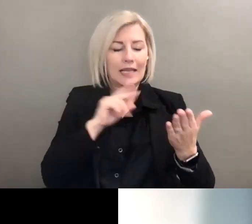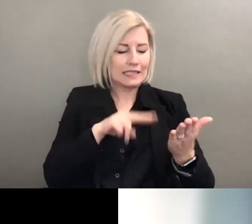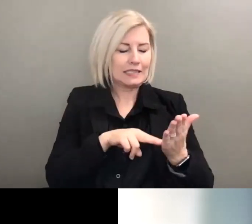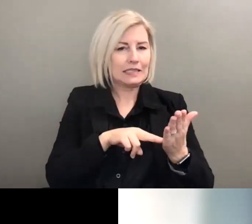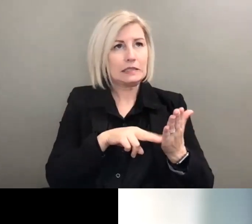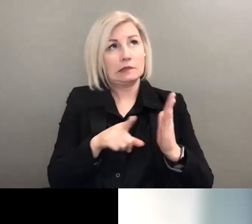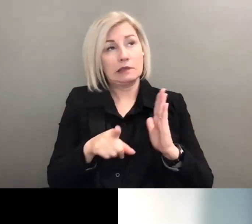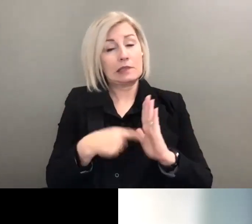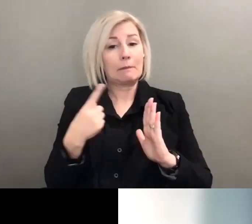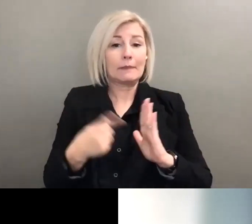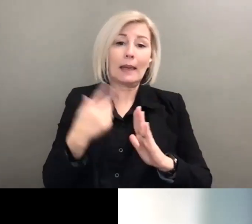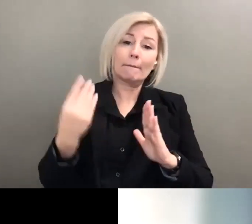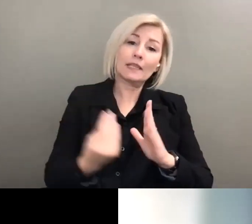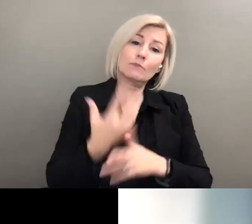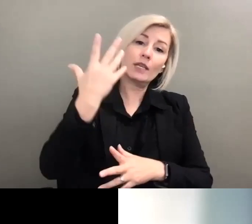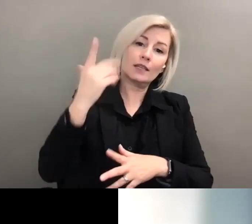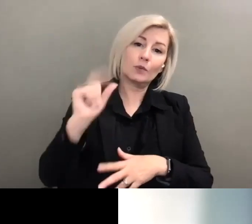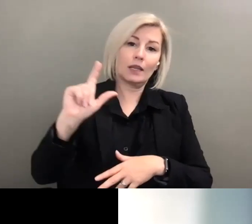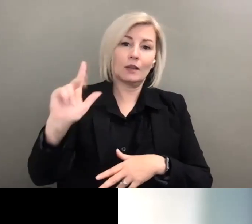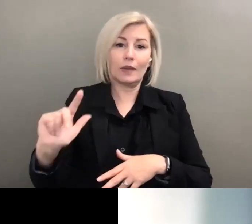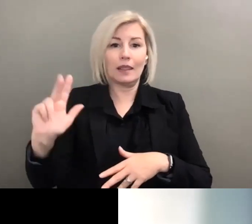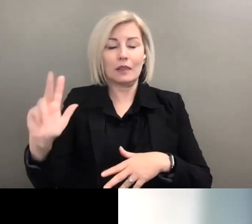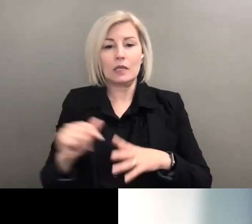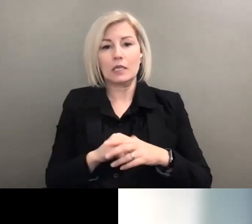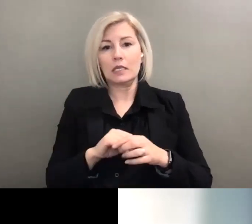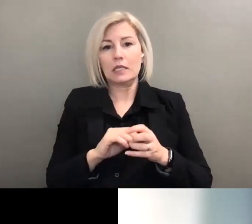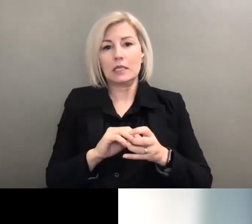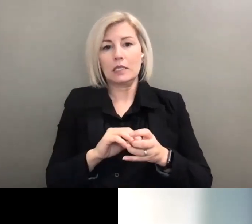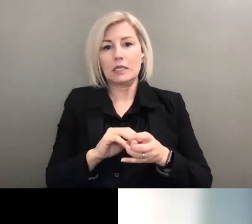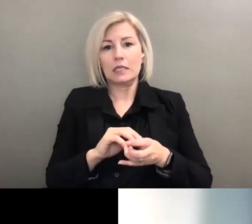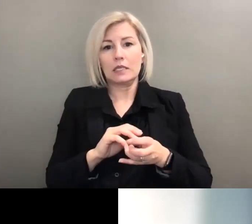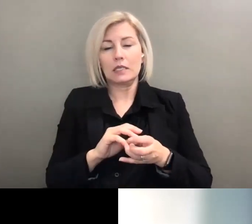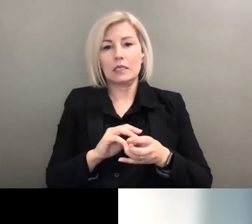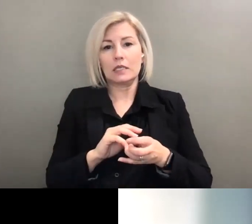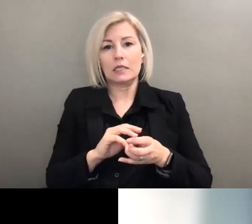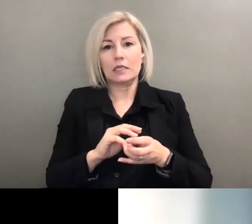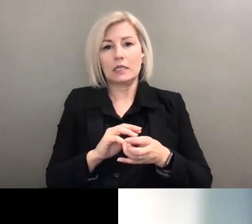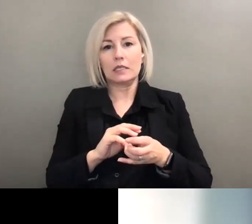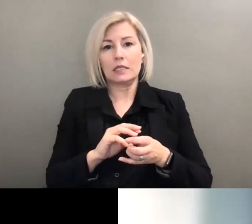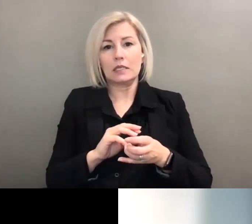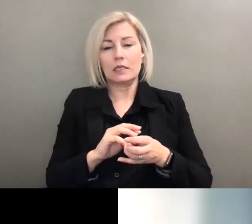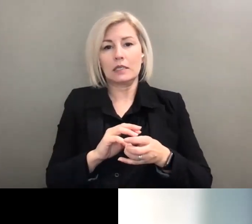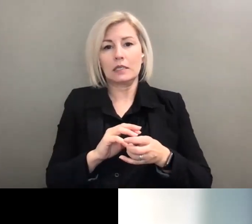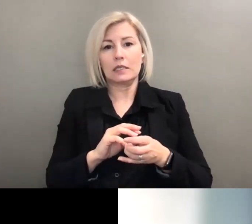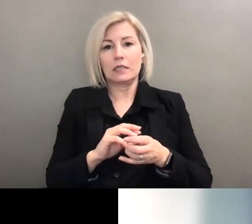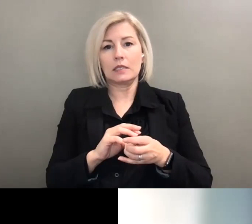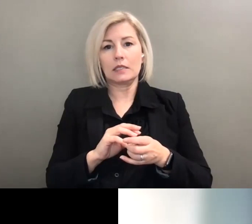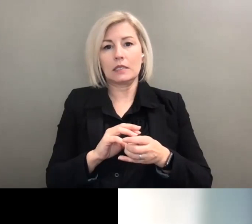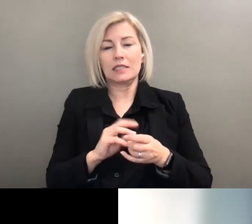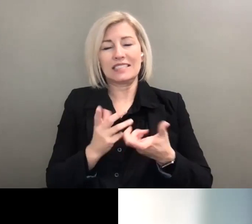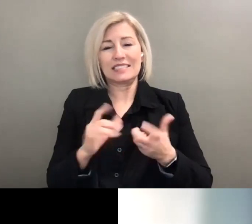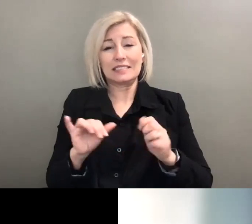sometime in spring 2023, like that, you know, that could be possible as long